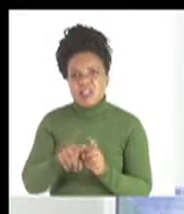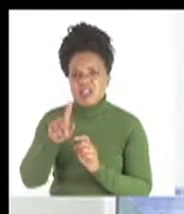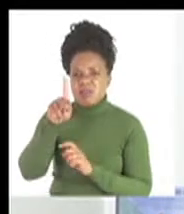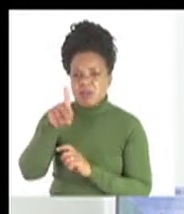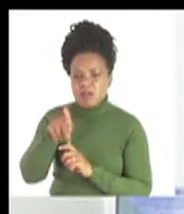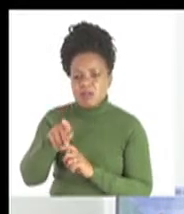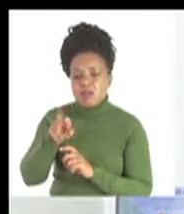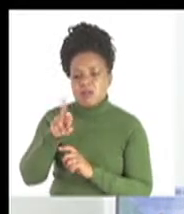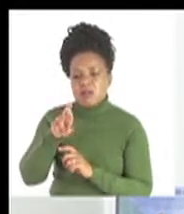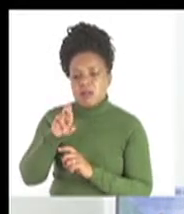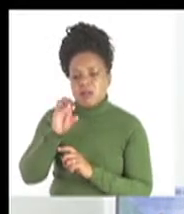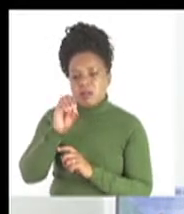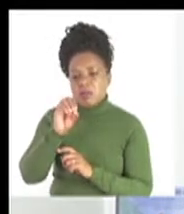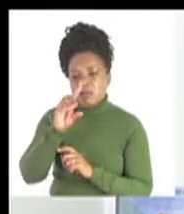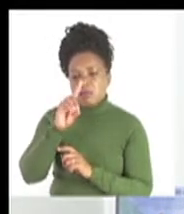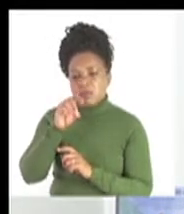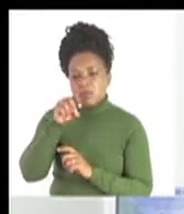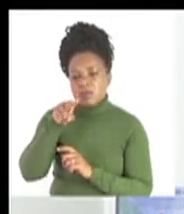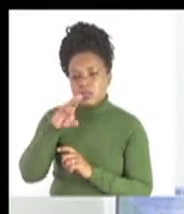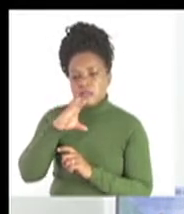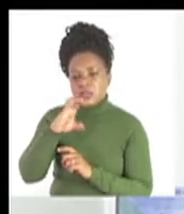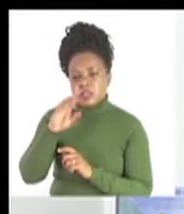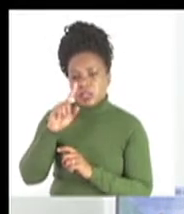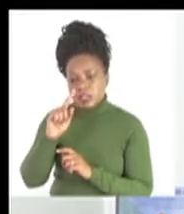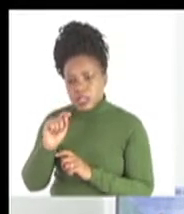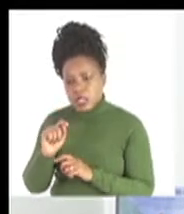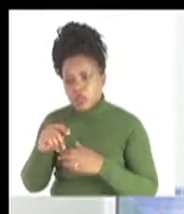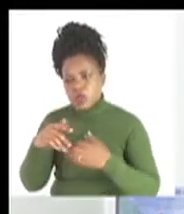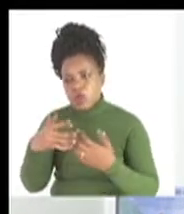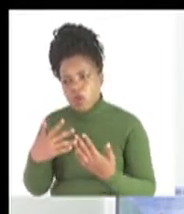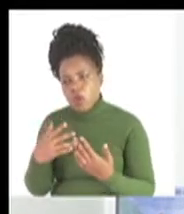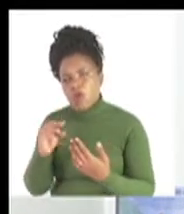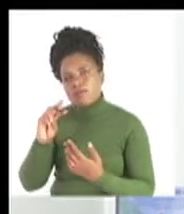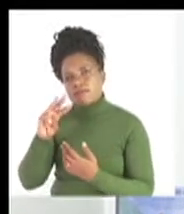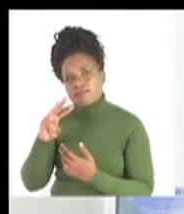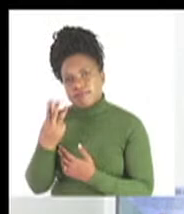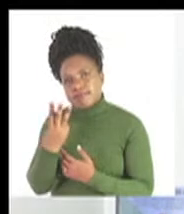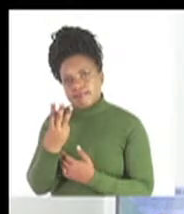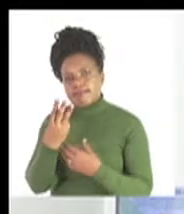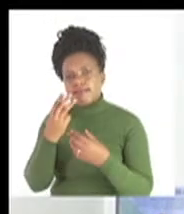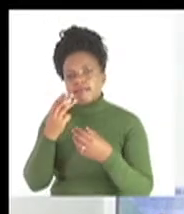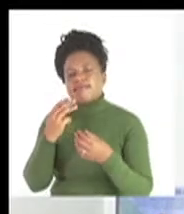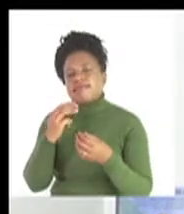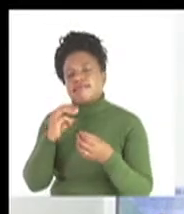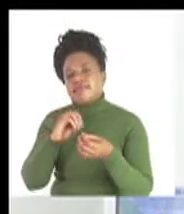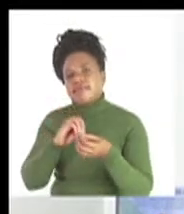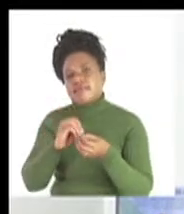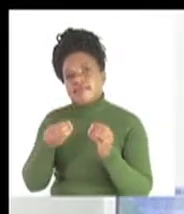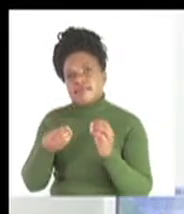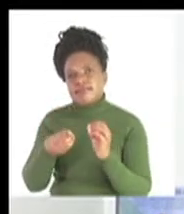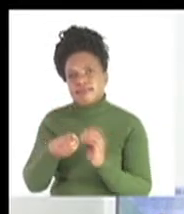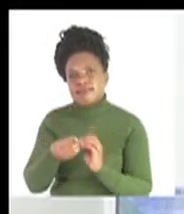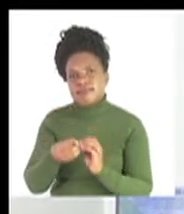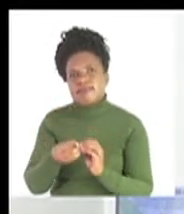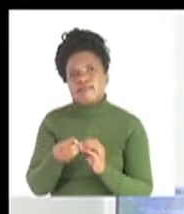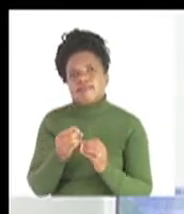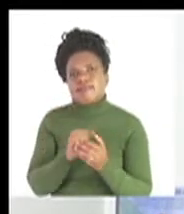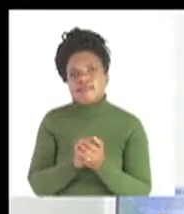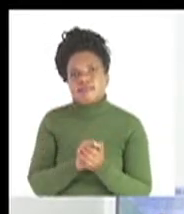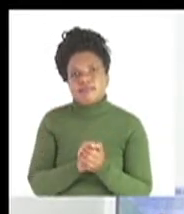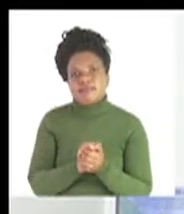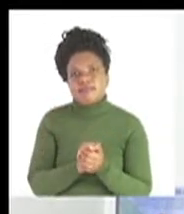by multiplying numbers. And we said an answer to multiplication, it is called